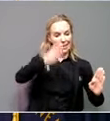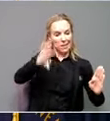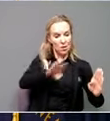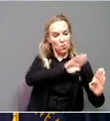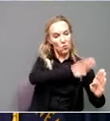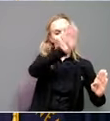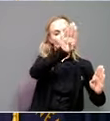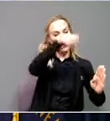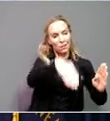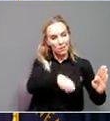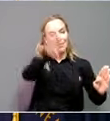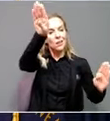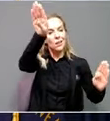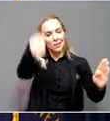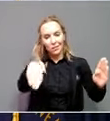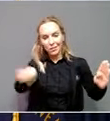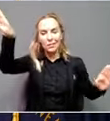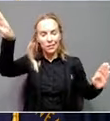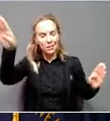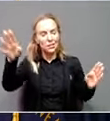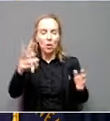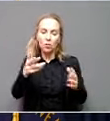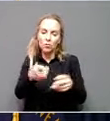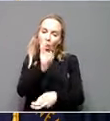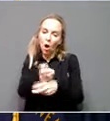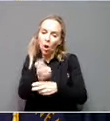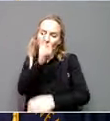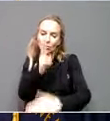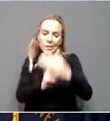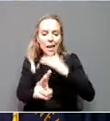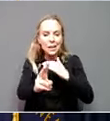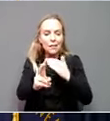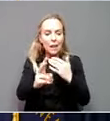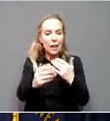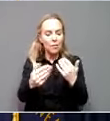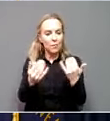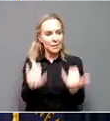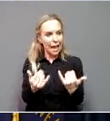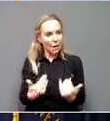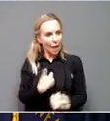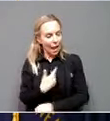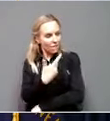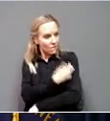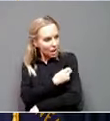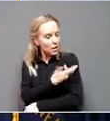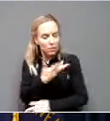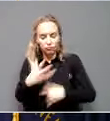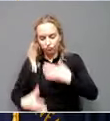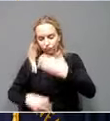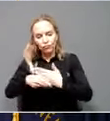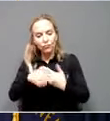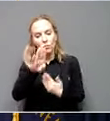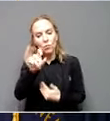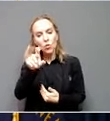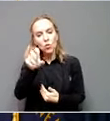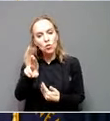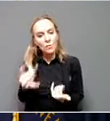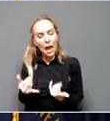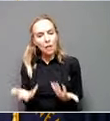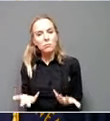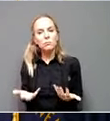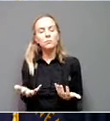variant. So making it hard to predict when suddenly we don't just have vaccine, we have boosters against Delta. So as we